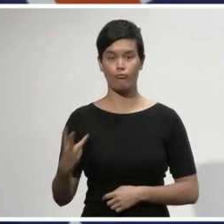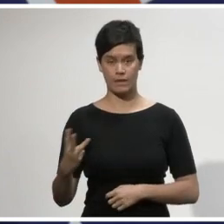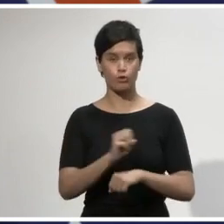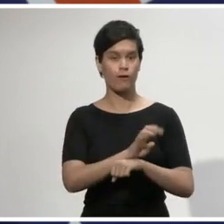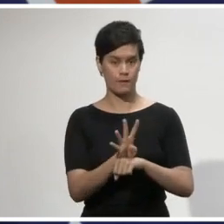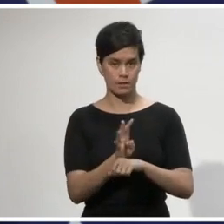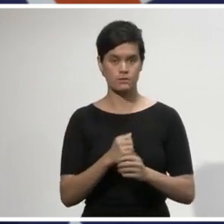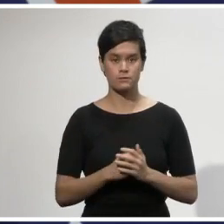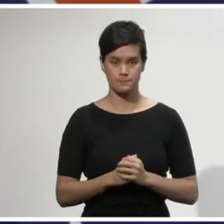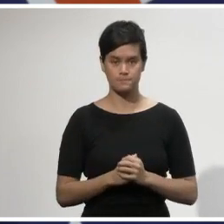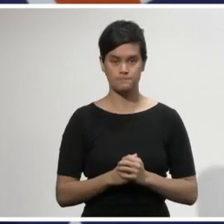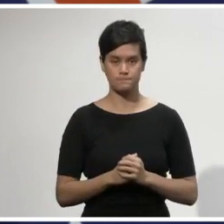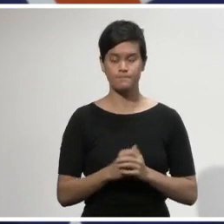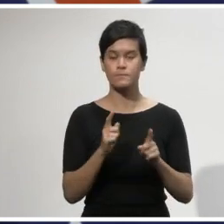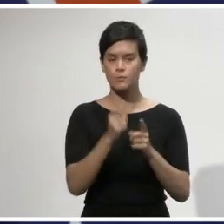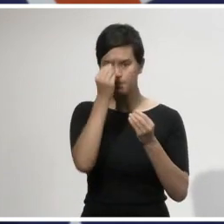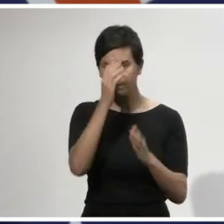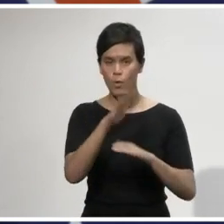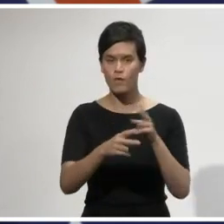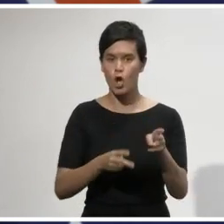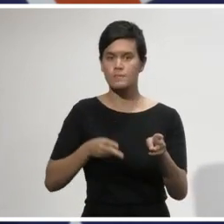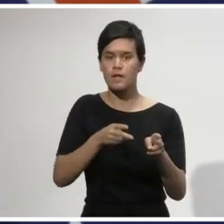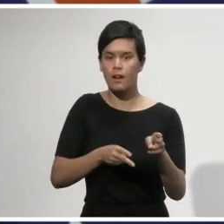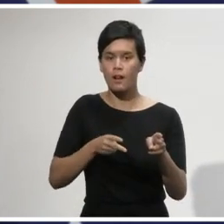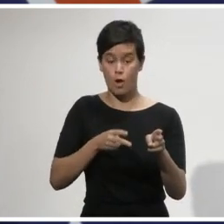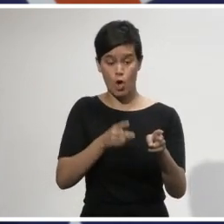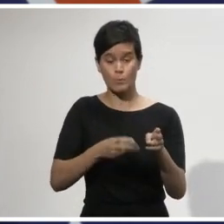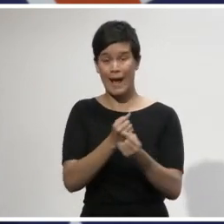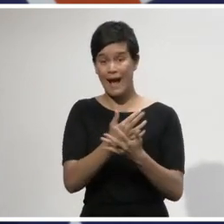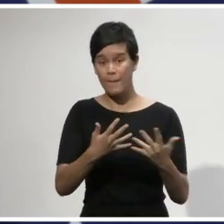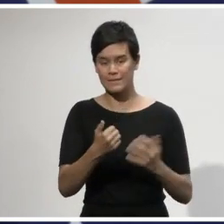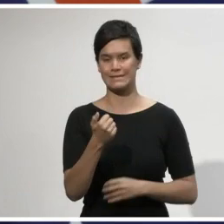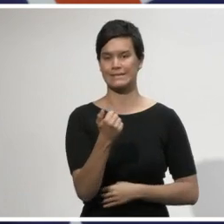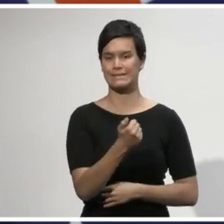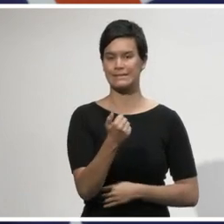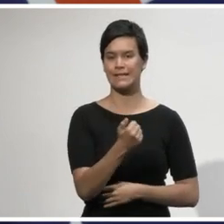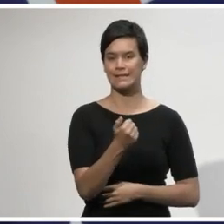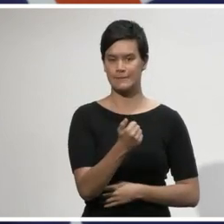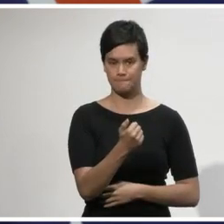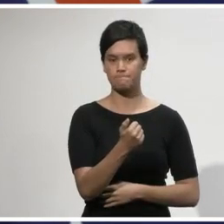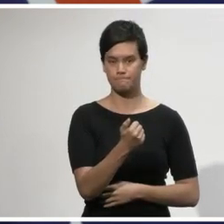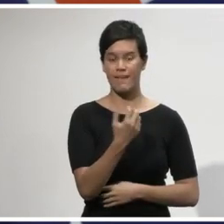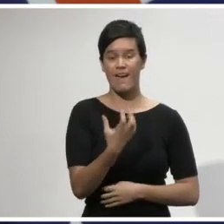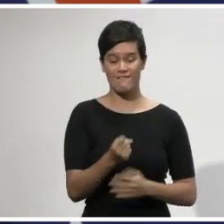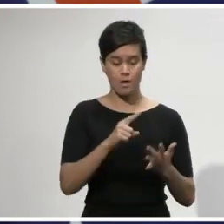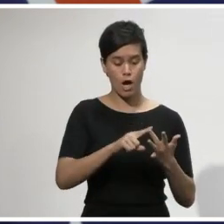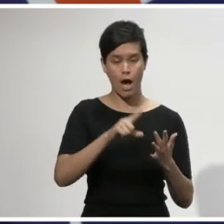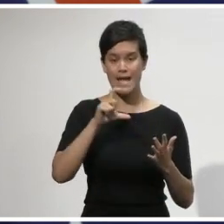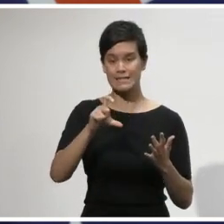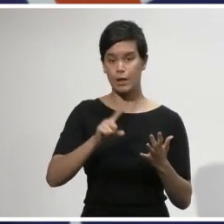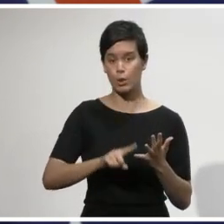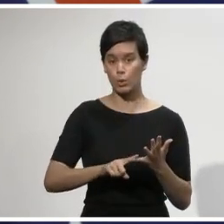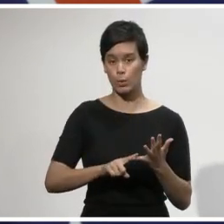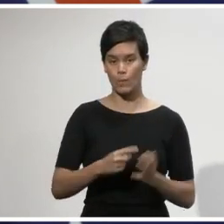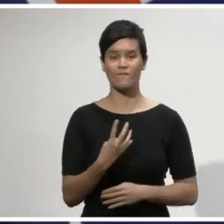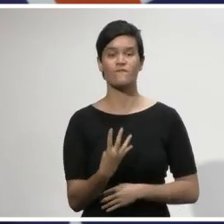And just an update on those in hospital. Today there are 16 people in hospital. That includes 4 in